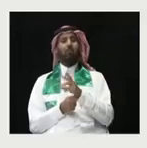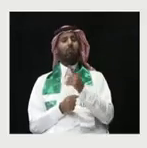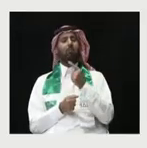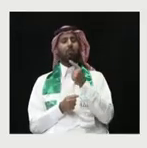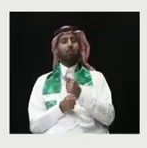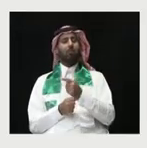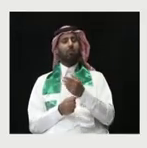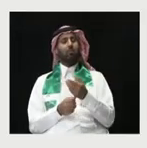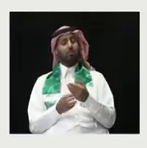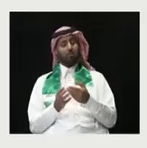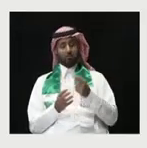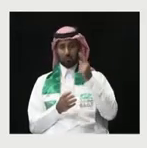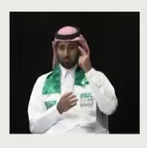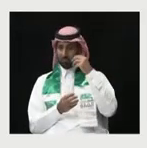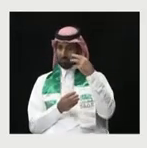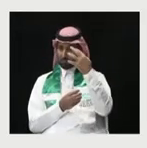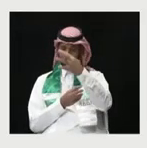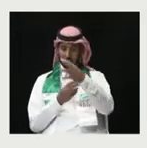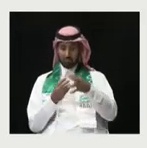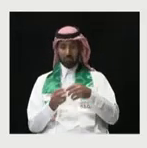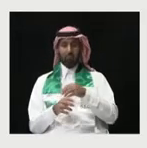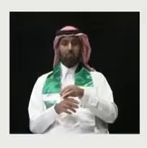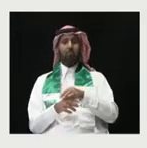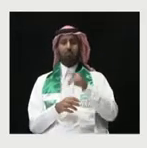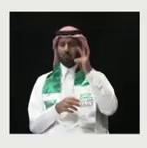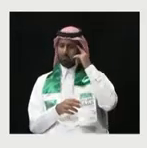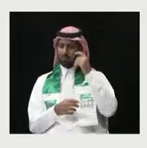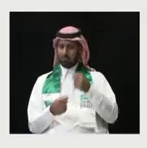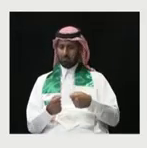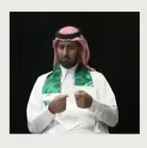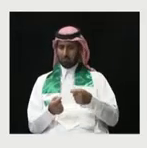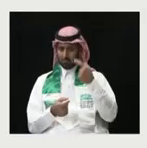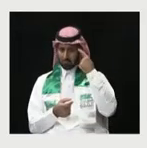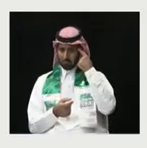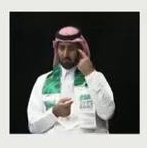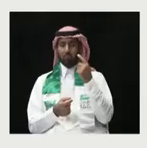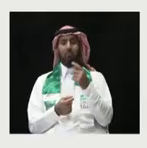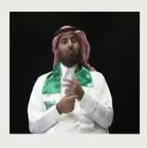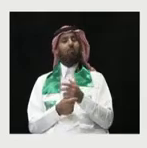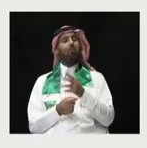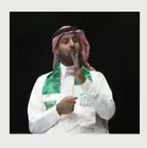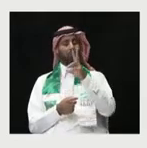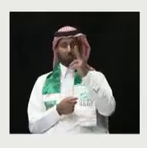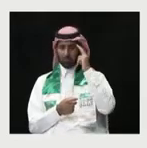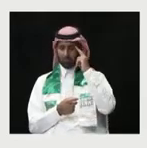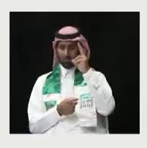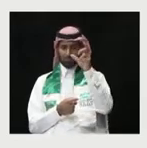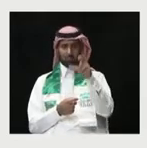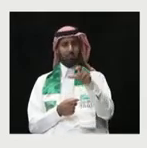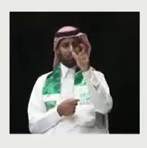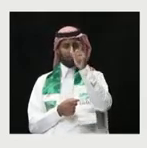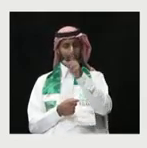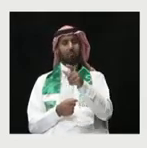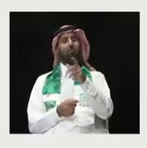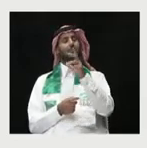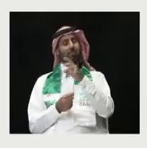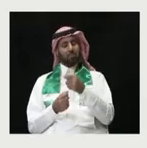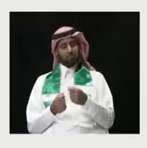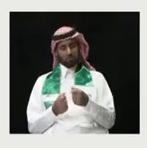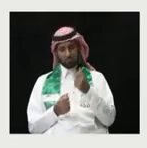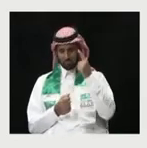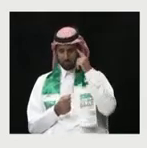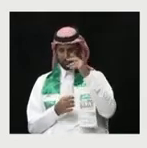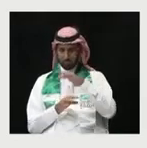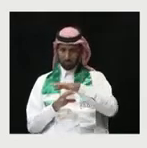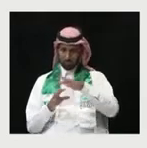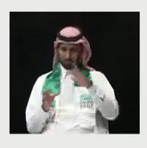right environment for citizens, businesses, and society to be responsible and take the initiative